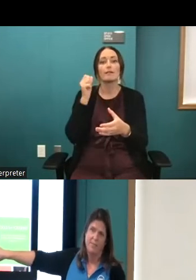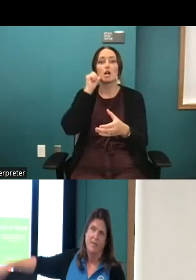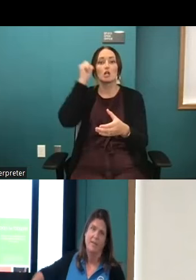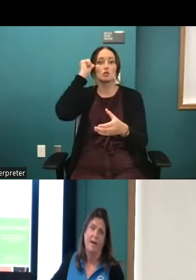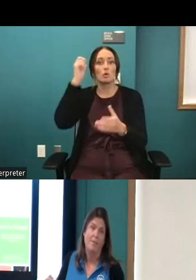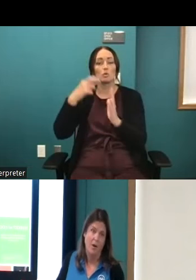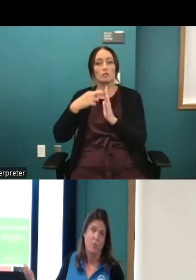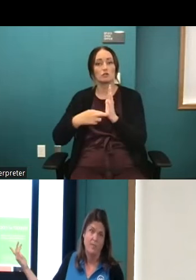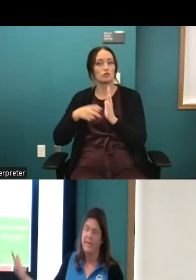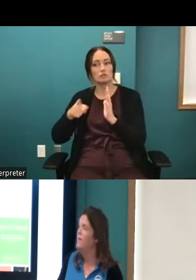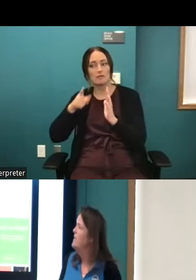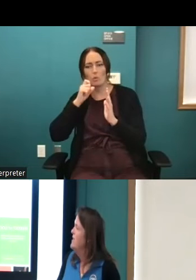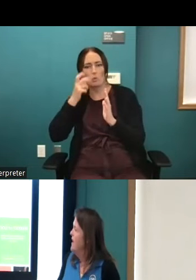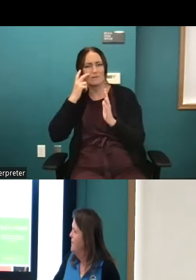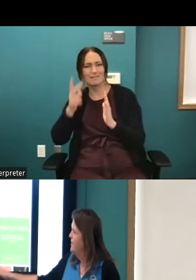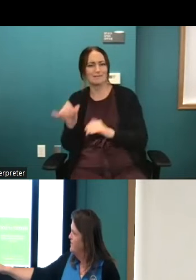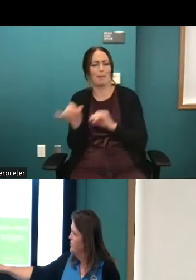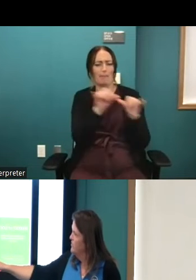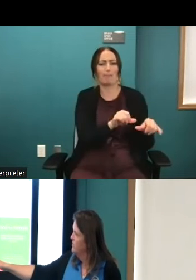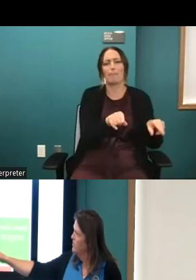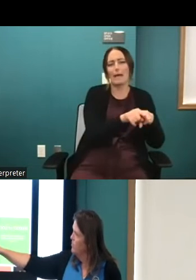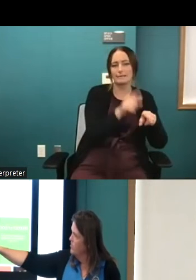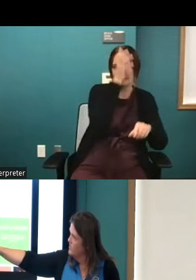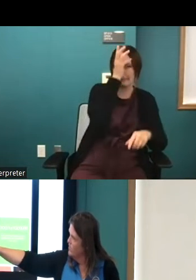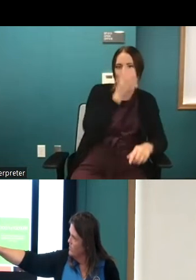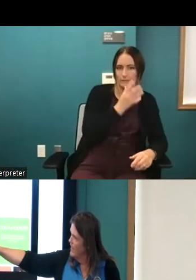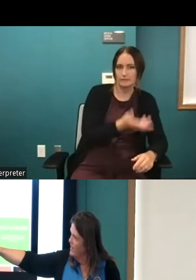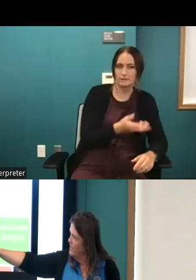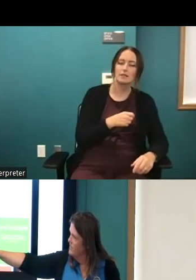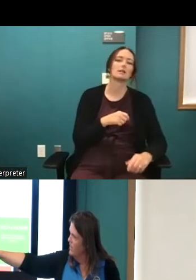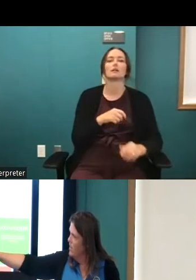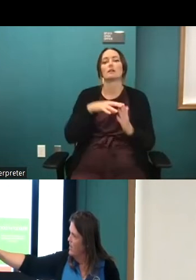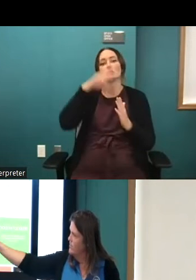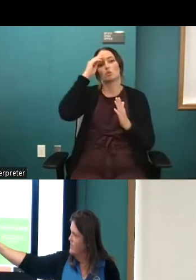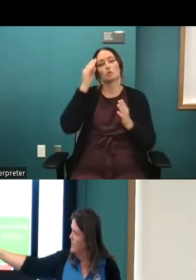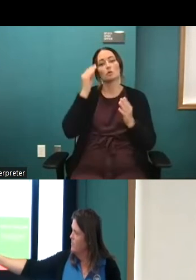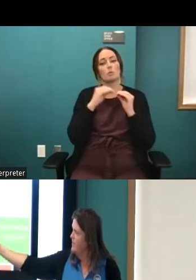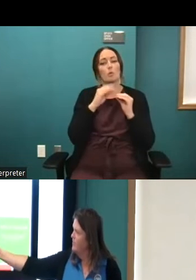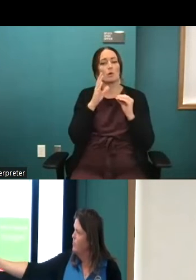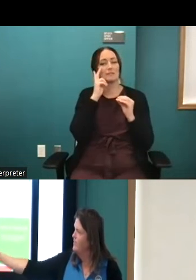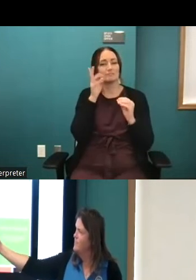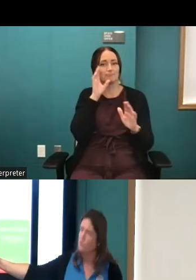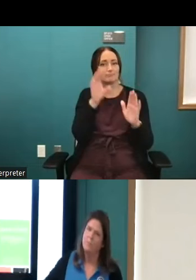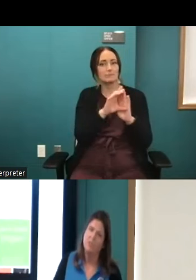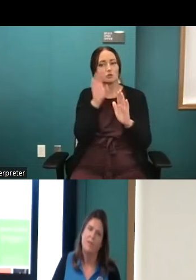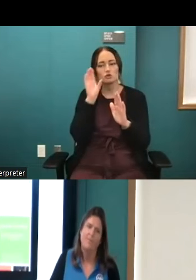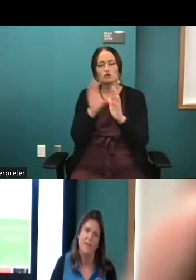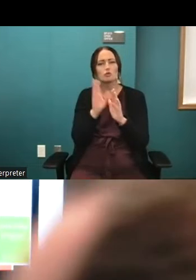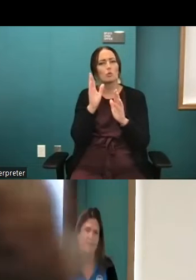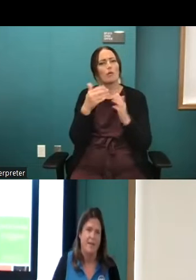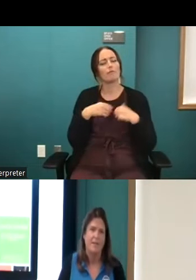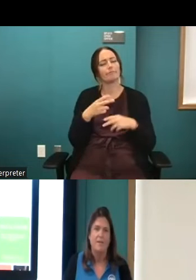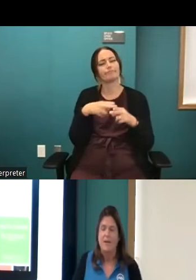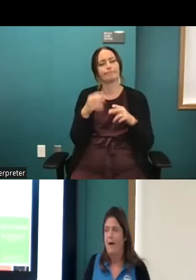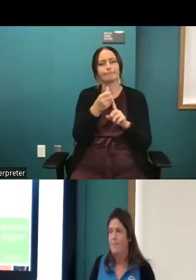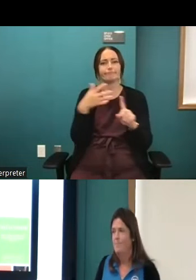see the same thing that a parent would see. But if you go to learn more, you'll see where those icons are. It will tell you a brief description of it,